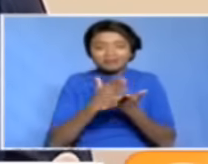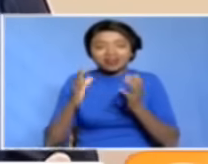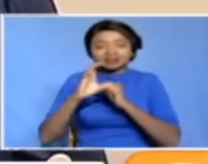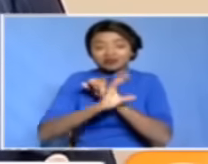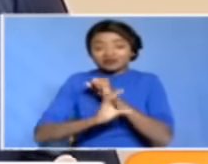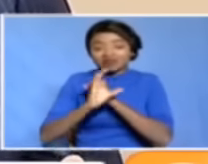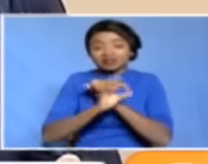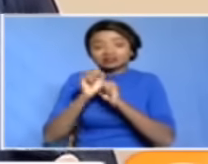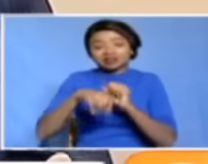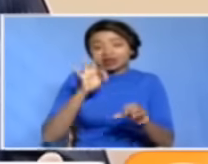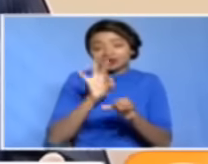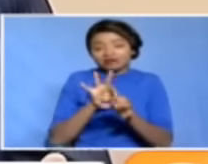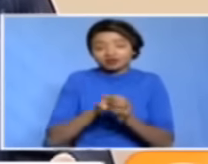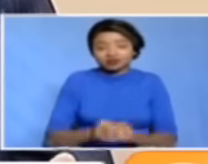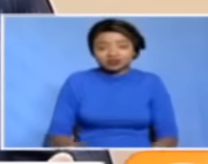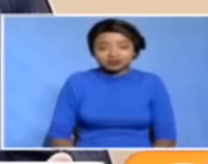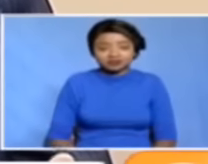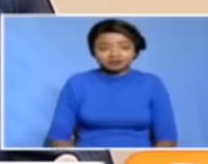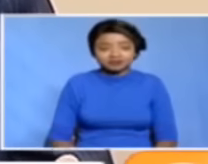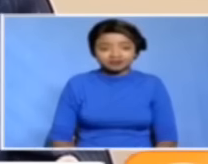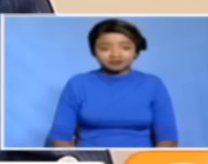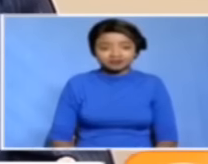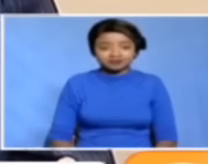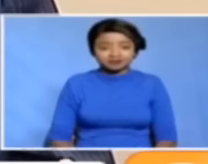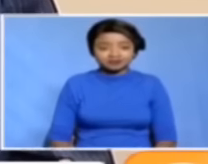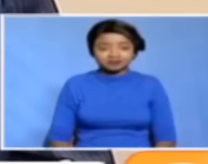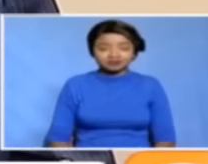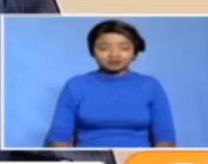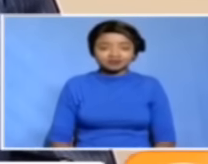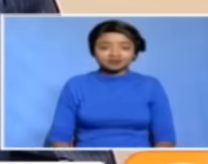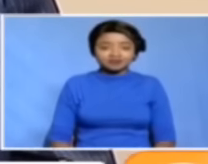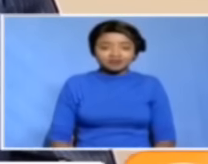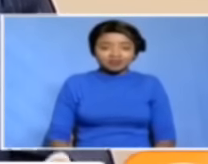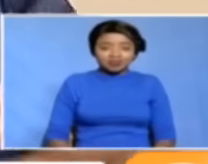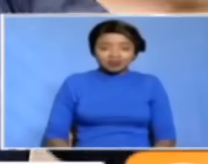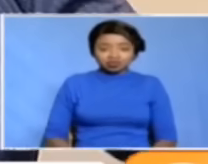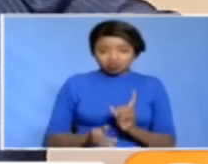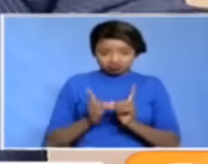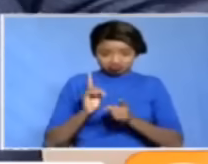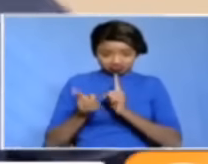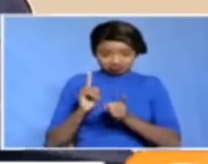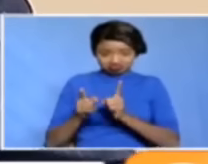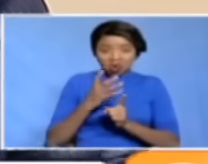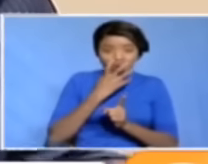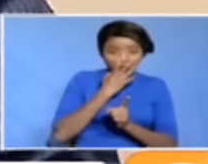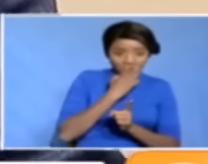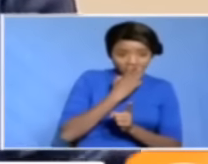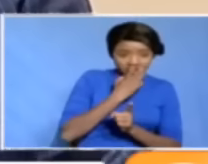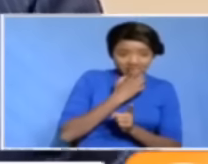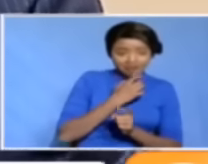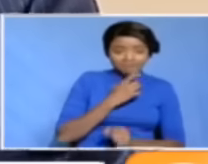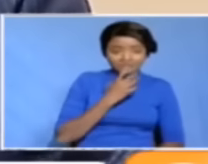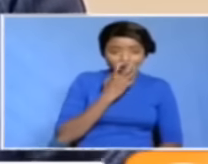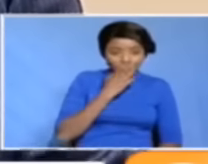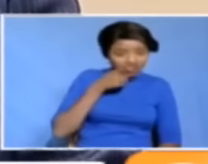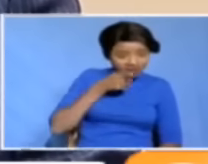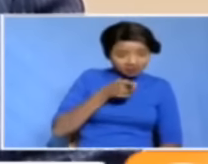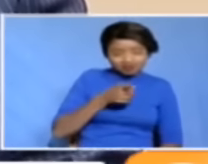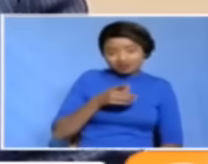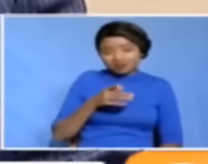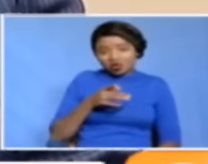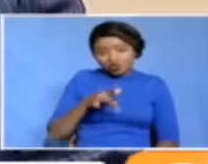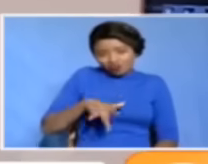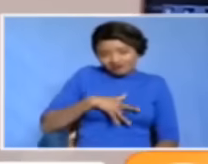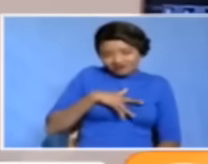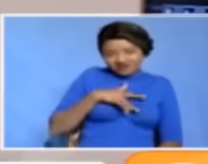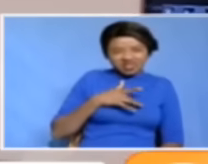has happened is that from both sides of the political divide, those who are in ODM feel that... Who actually